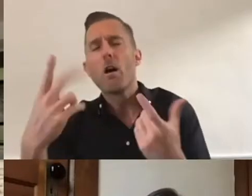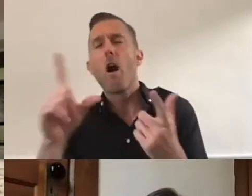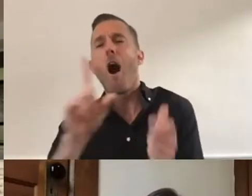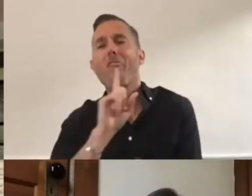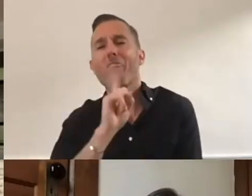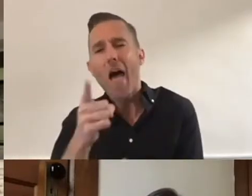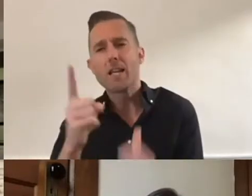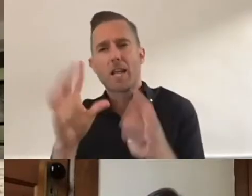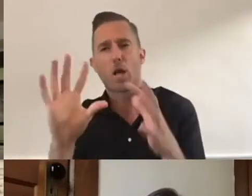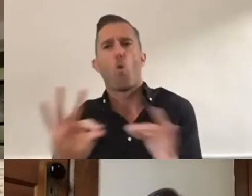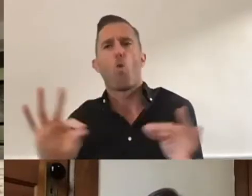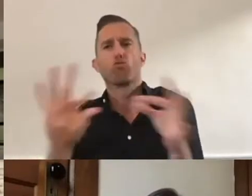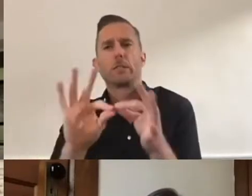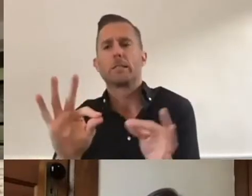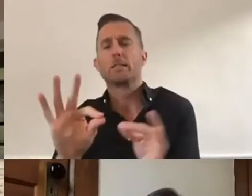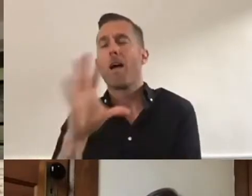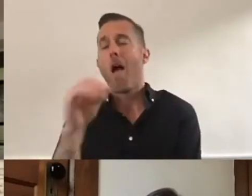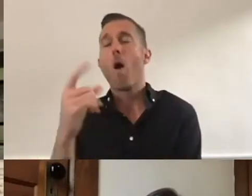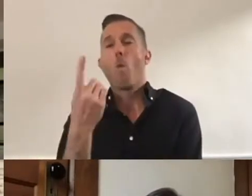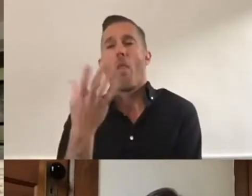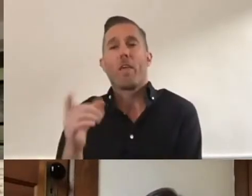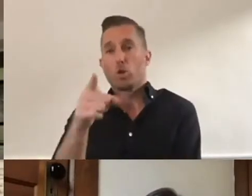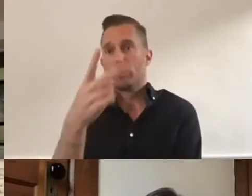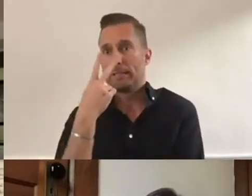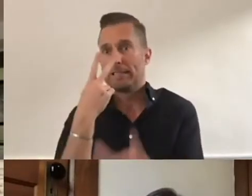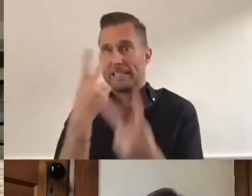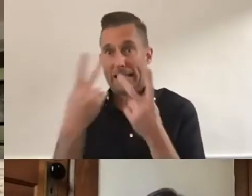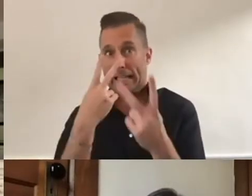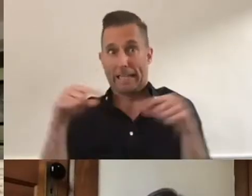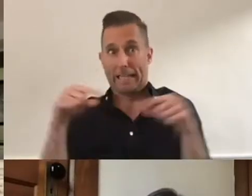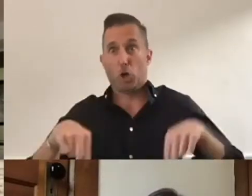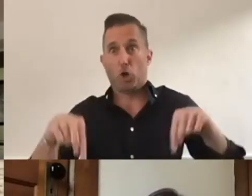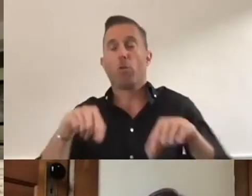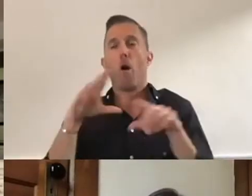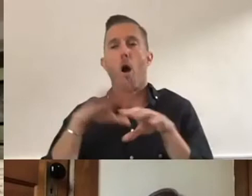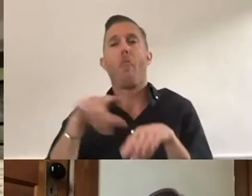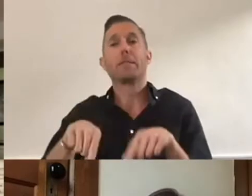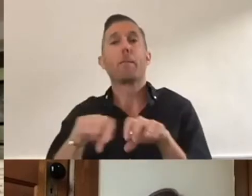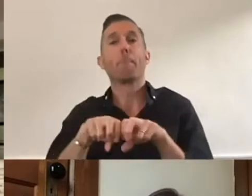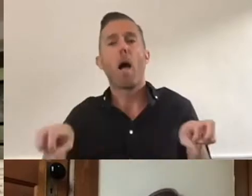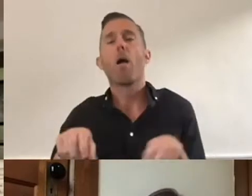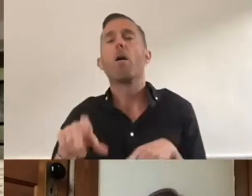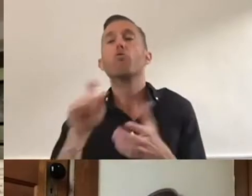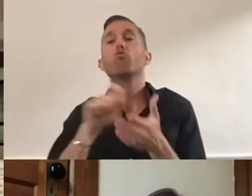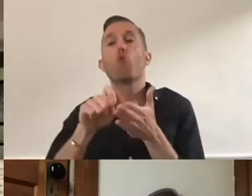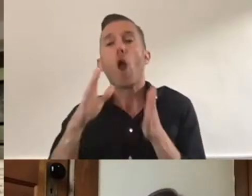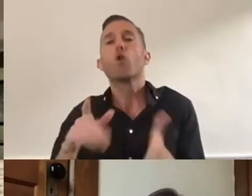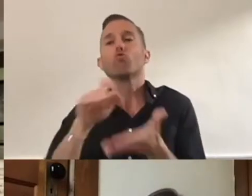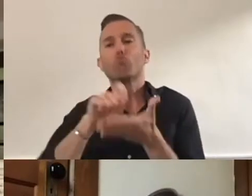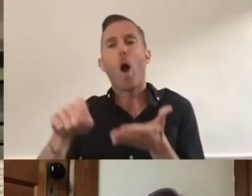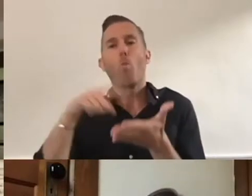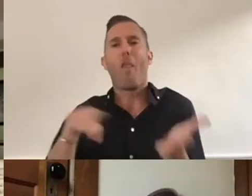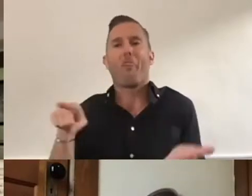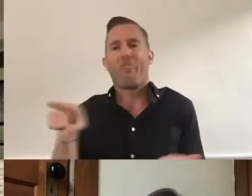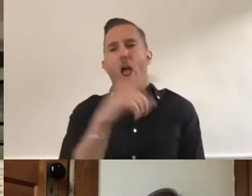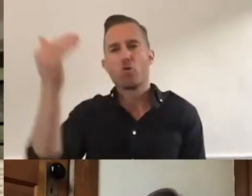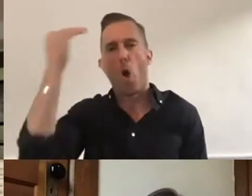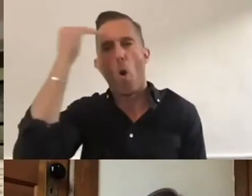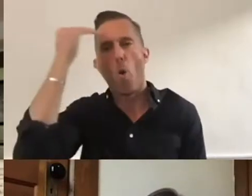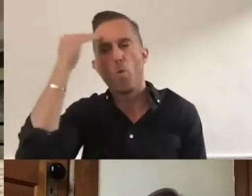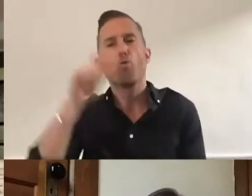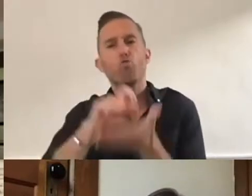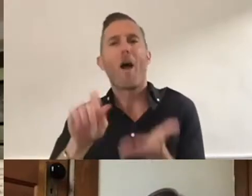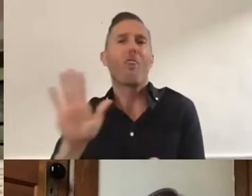think one of the things that you're hearing about as a theme of this panel is that writers write about what they know. They write about their experience. And it's from